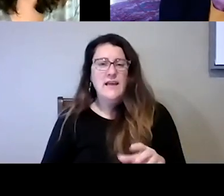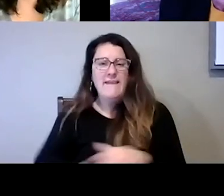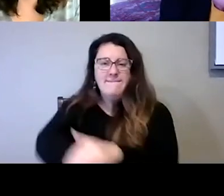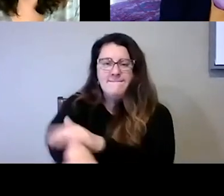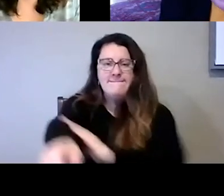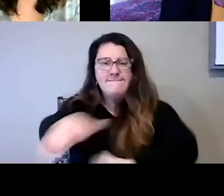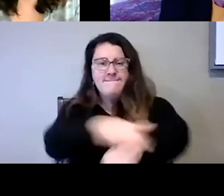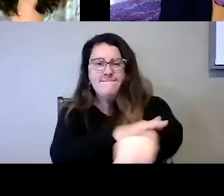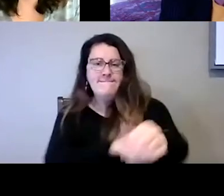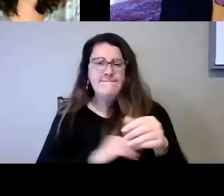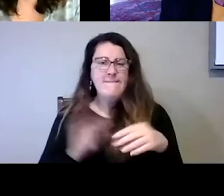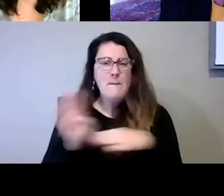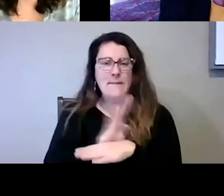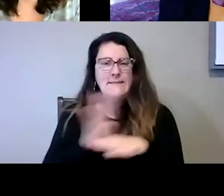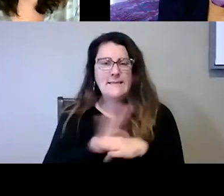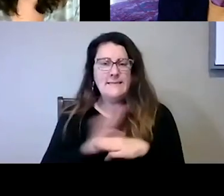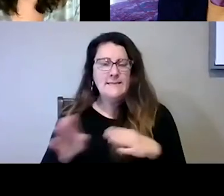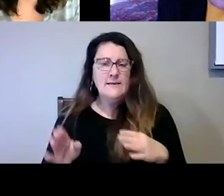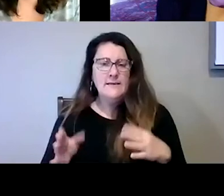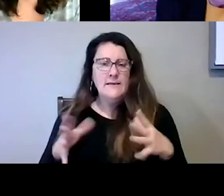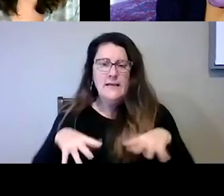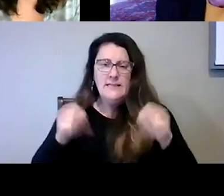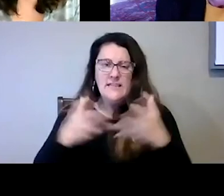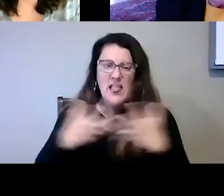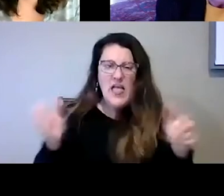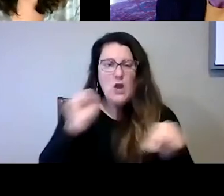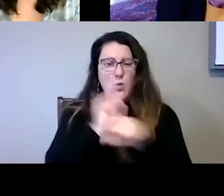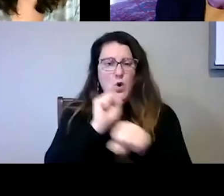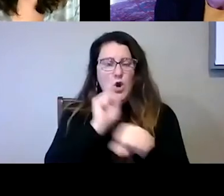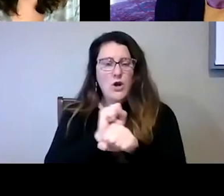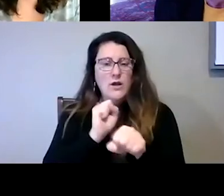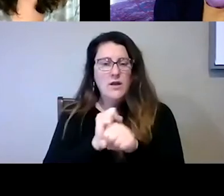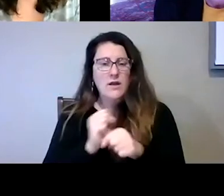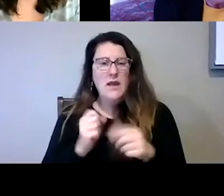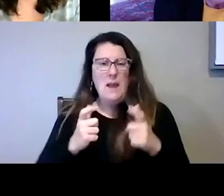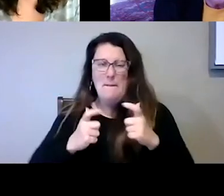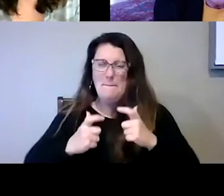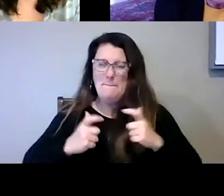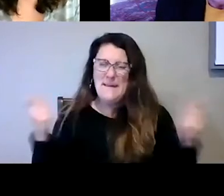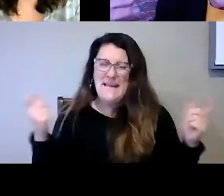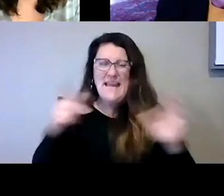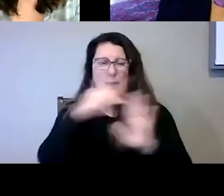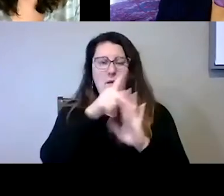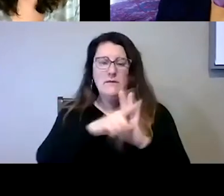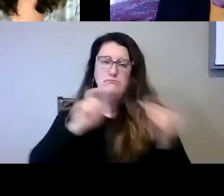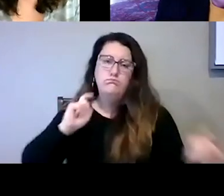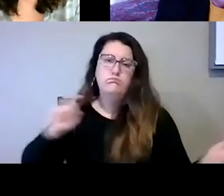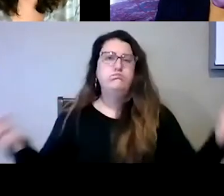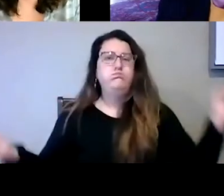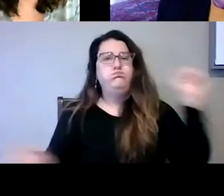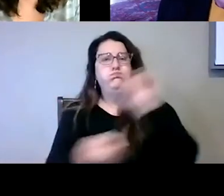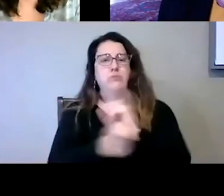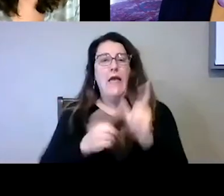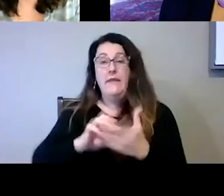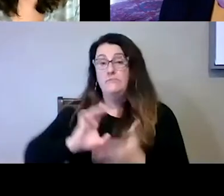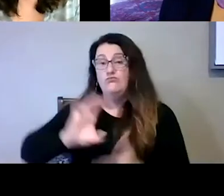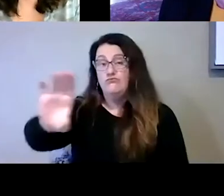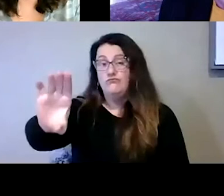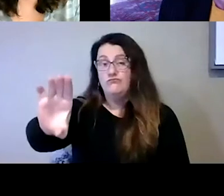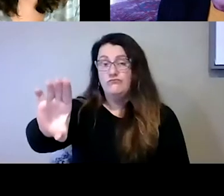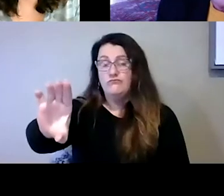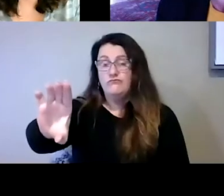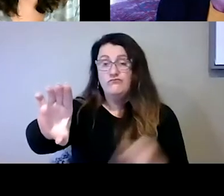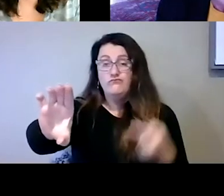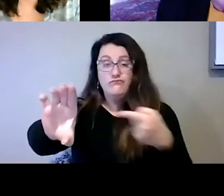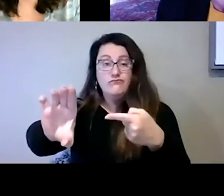of business. I mean, it takes a lot of work to make these big policy changes and then to implement them. And